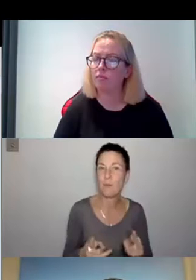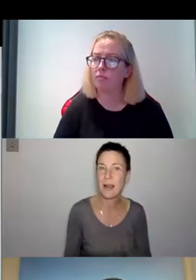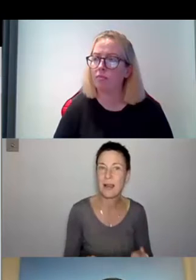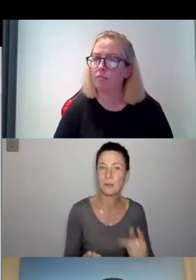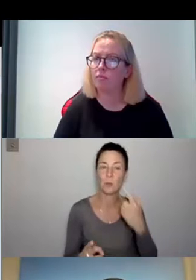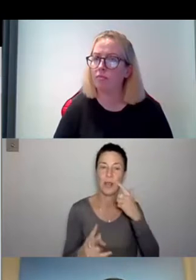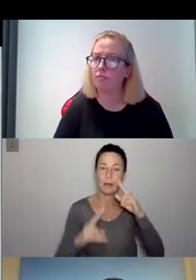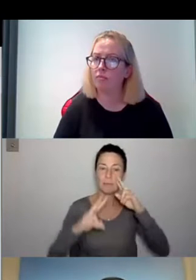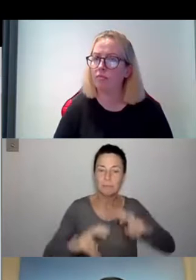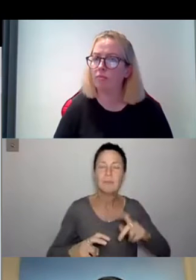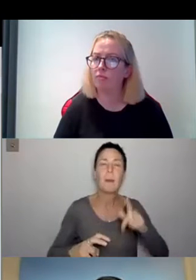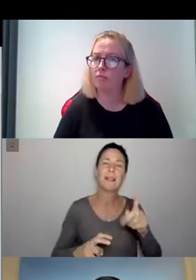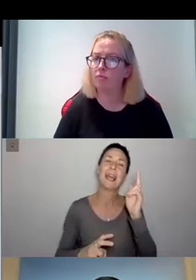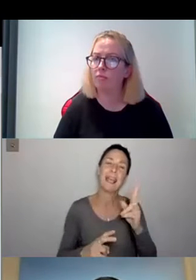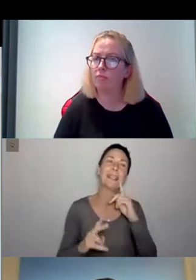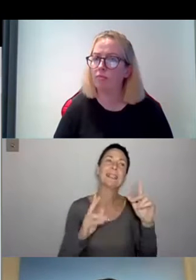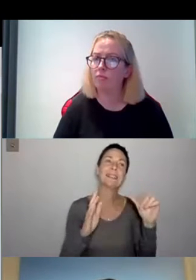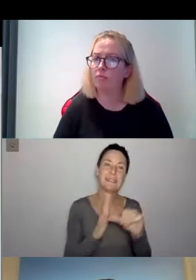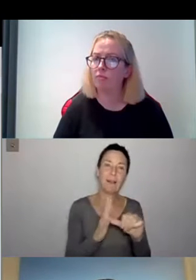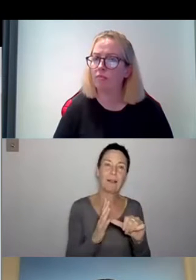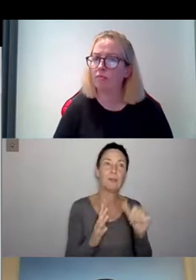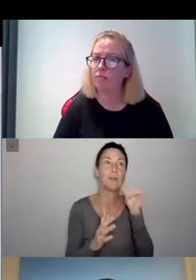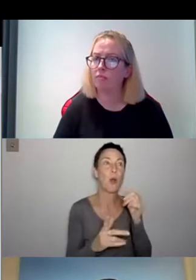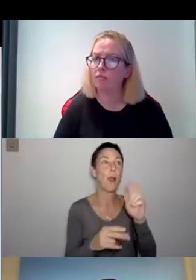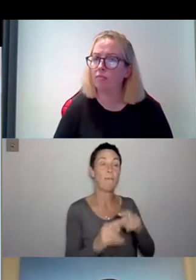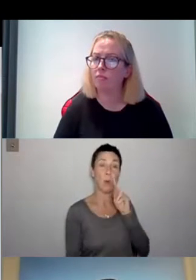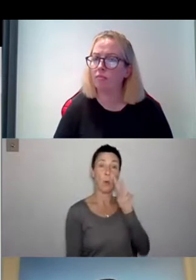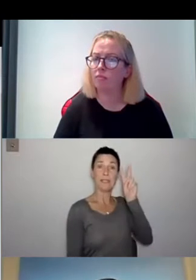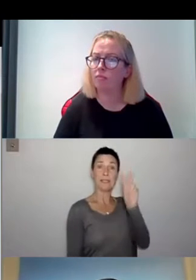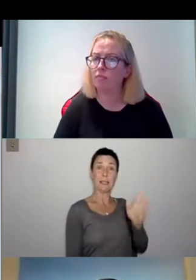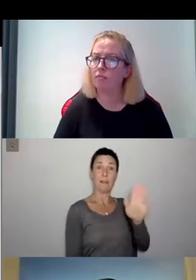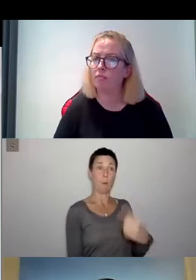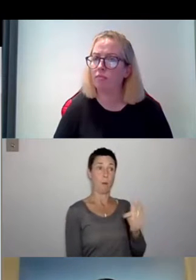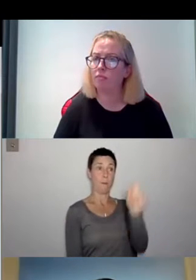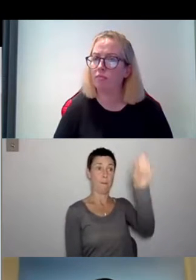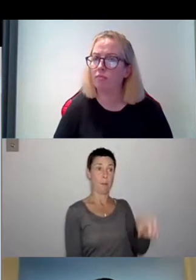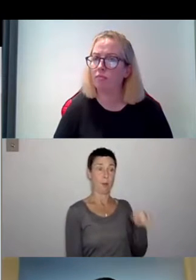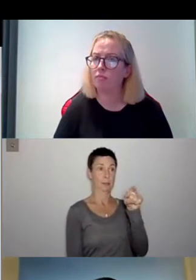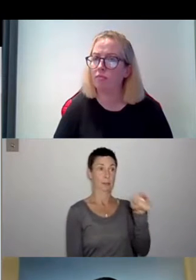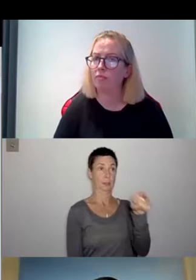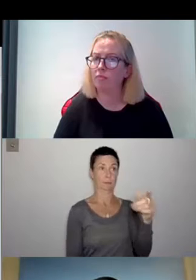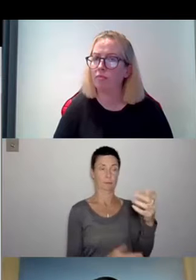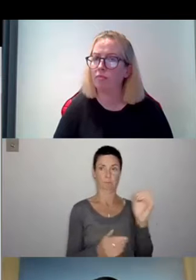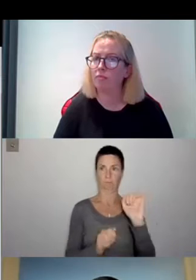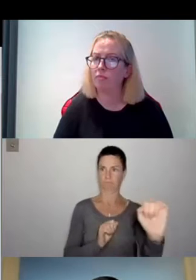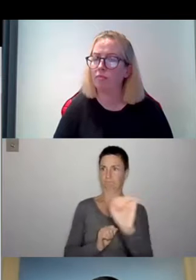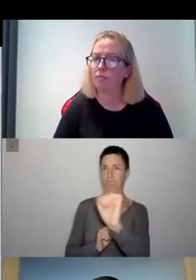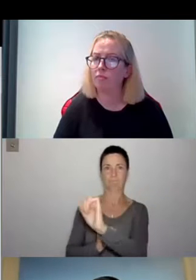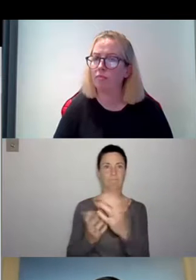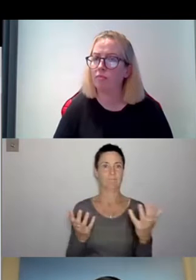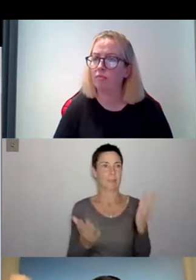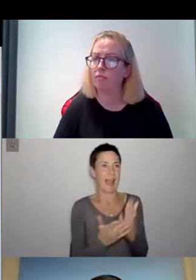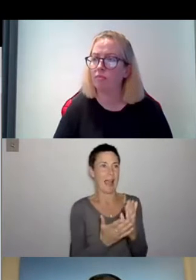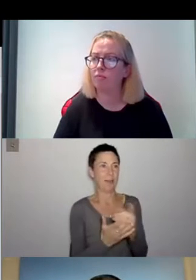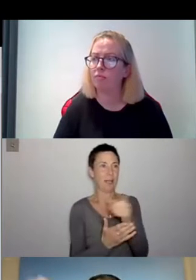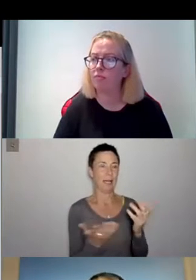or not what you're observing in these various physiological measures are actually what you're looking for. You know,